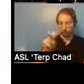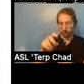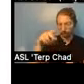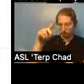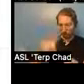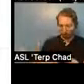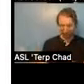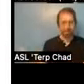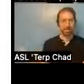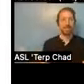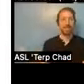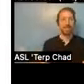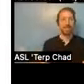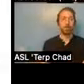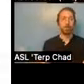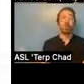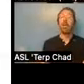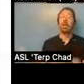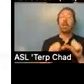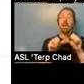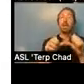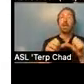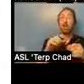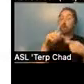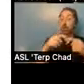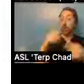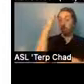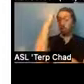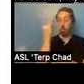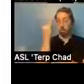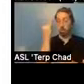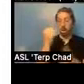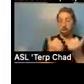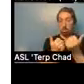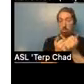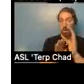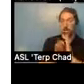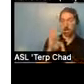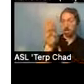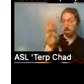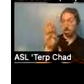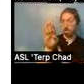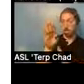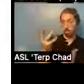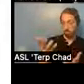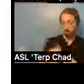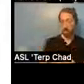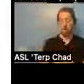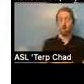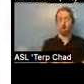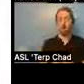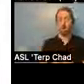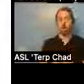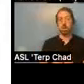So to continue with what, when and why did supportive housing take off in New York City? Um, as a result of that previous